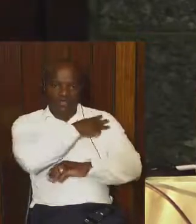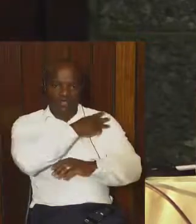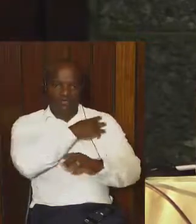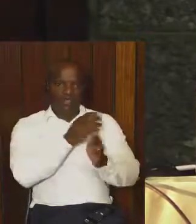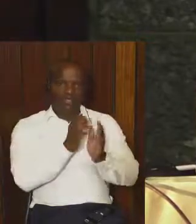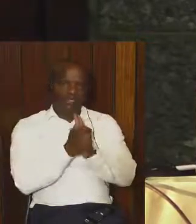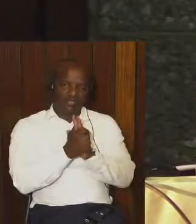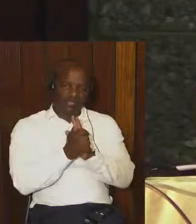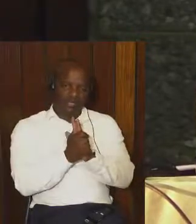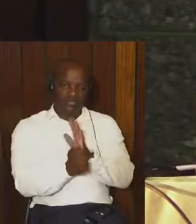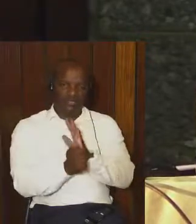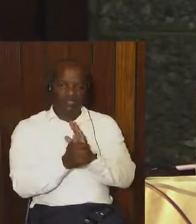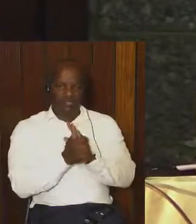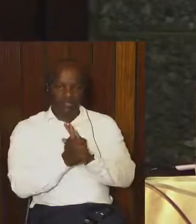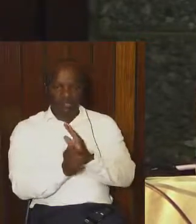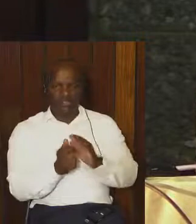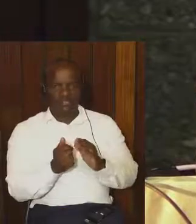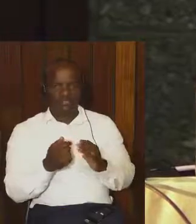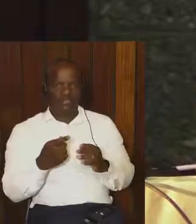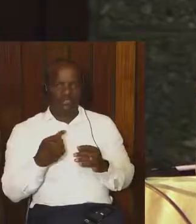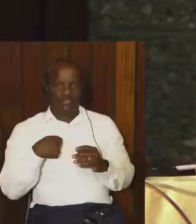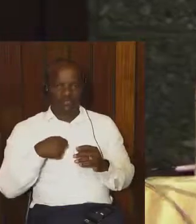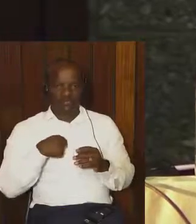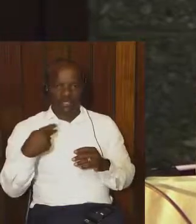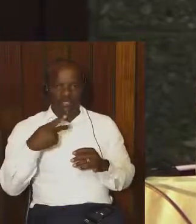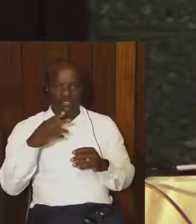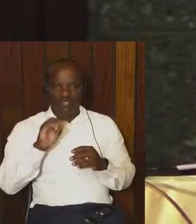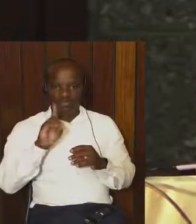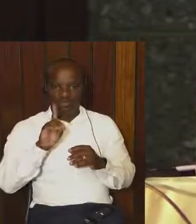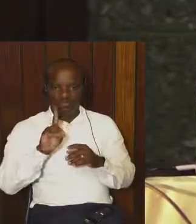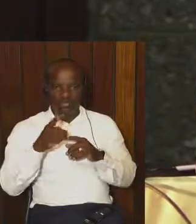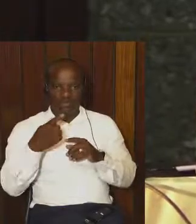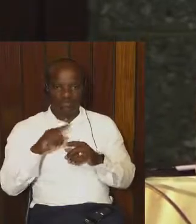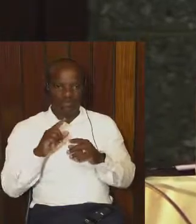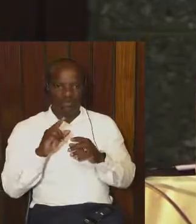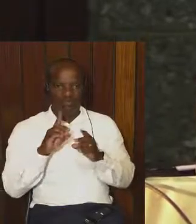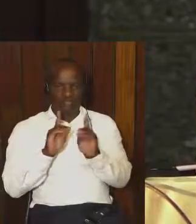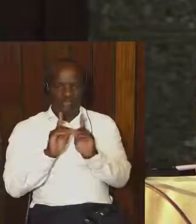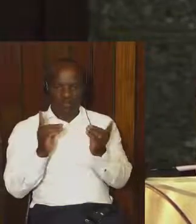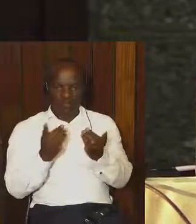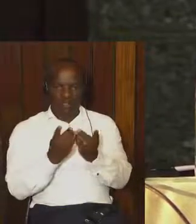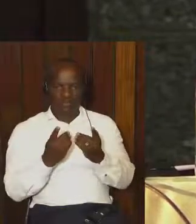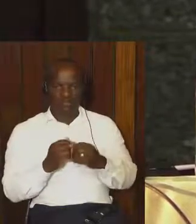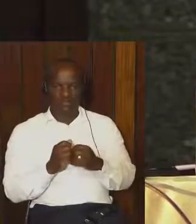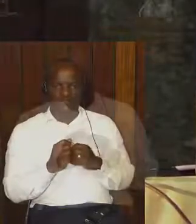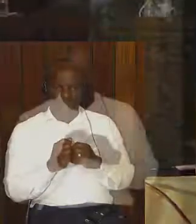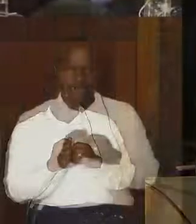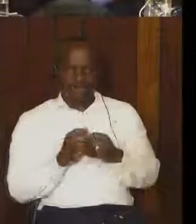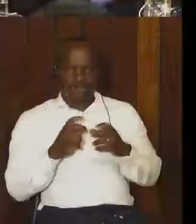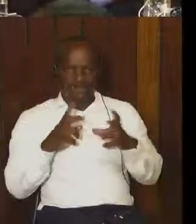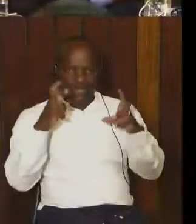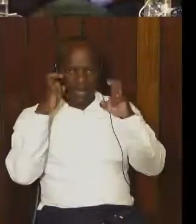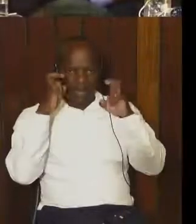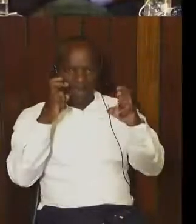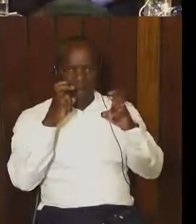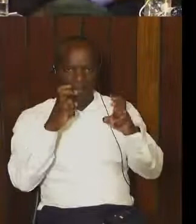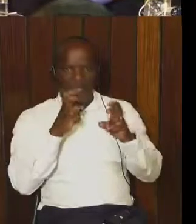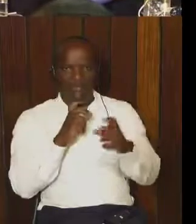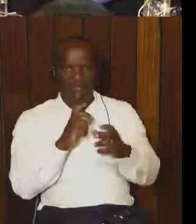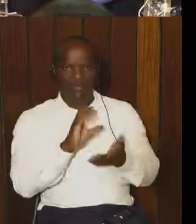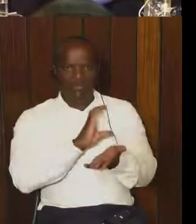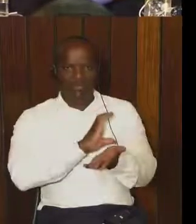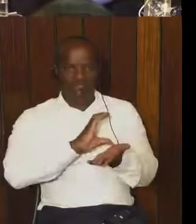Chair. I can say that to you from the side as the HOD of the department. Chair, in terms of the bus contracts, I think it's important to note